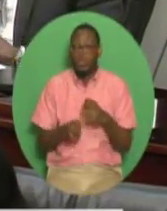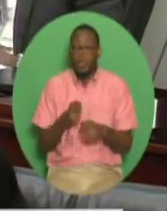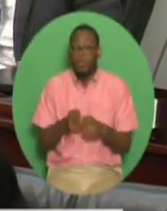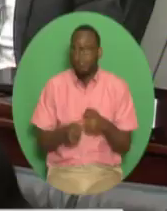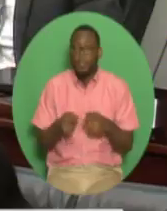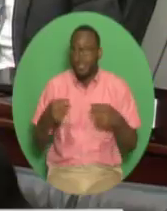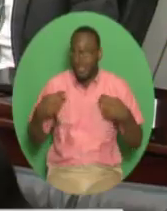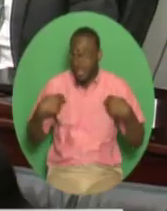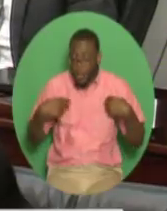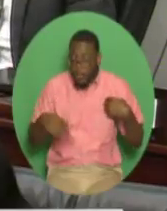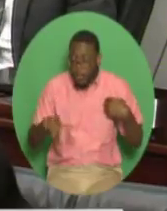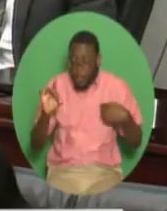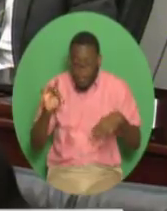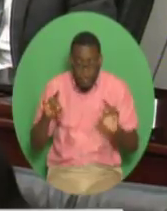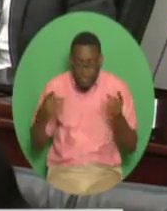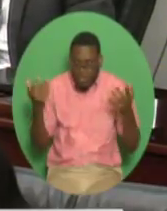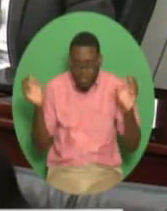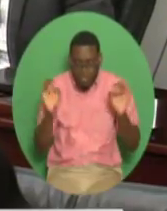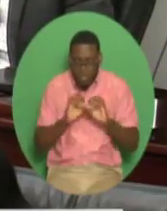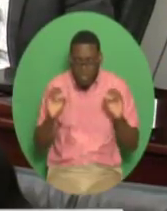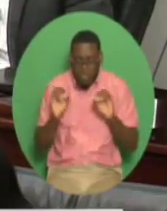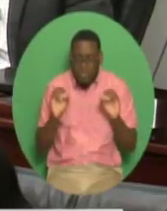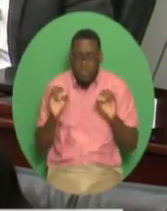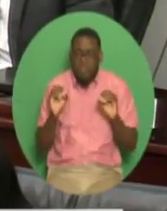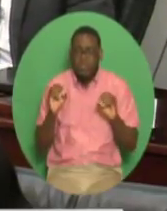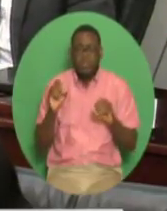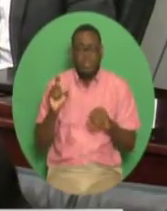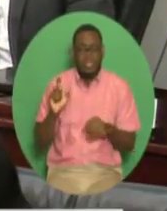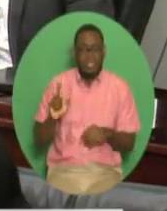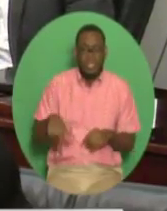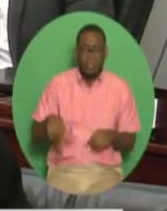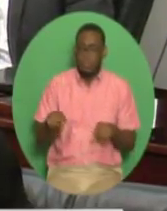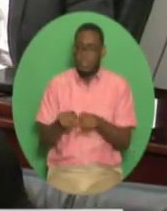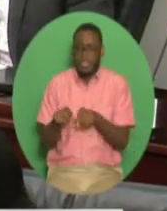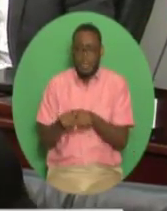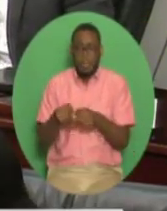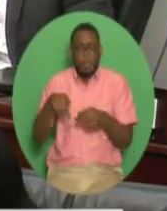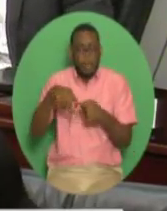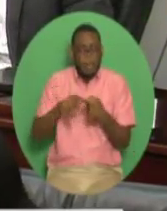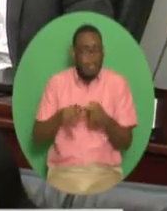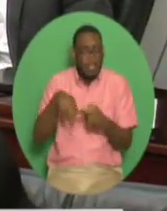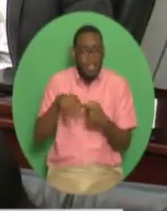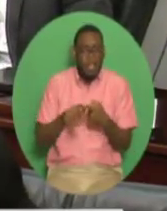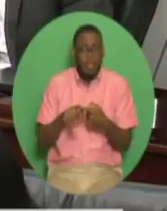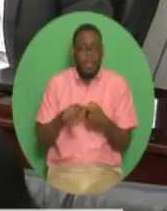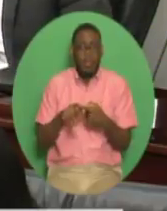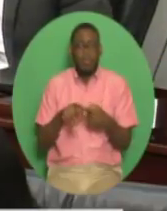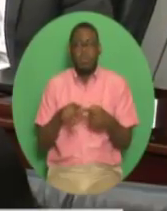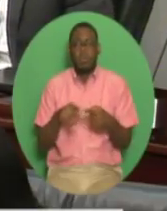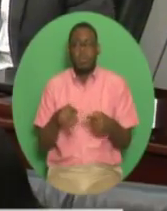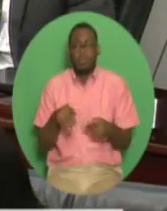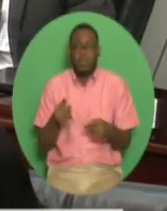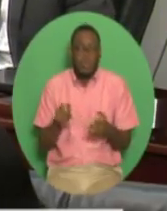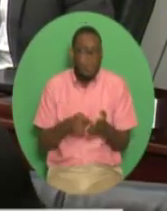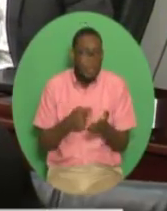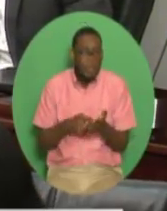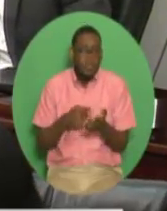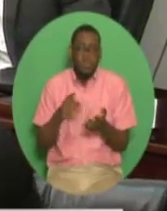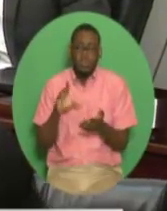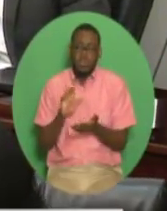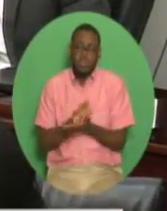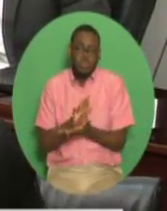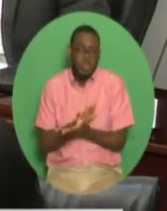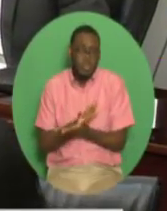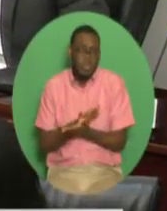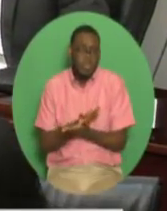to identify. The same goes with plumbing. We have had instances where some of our schools have